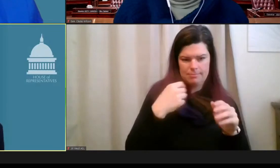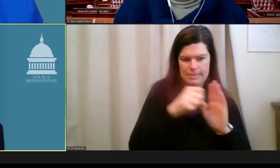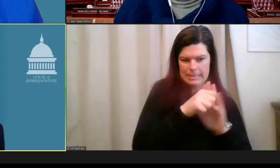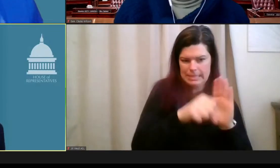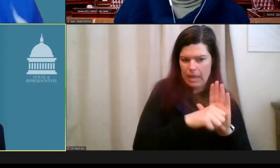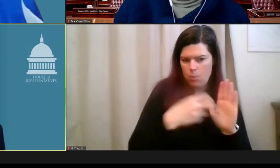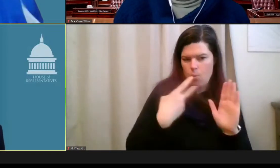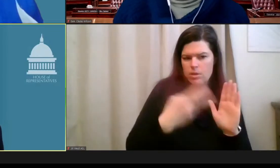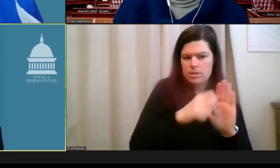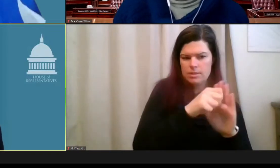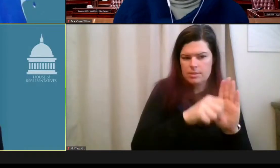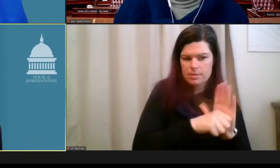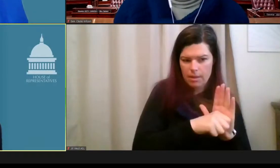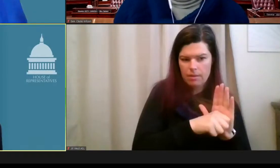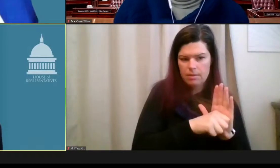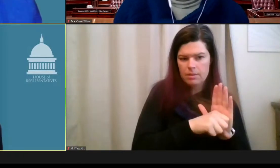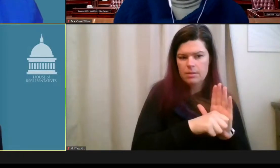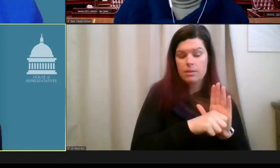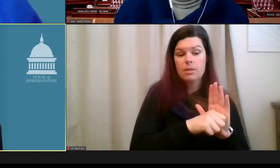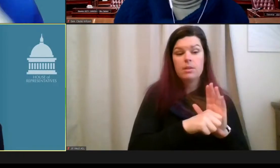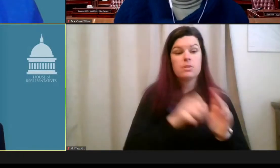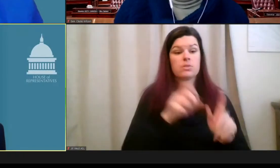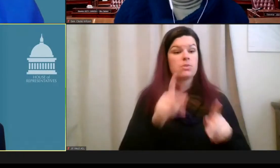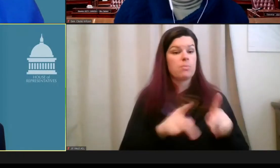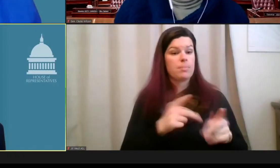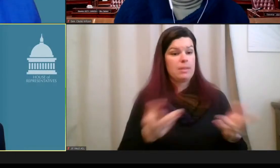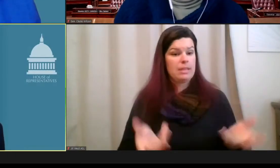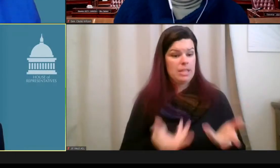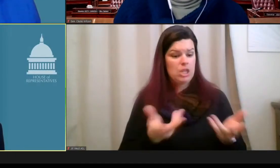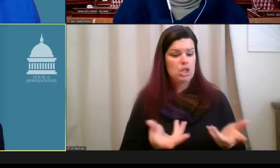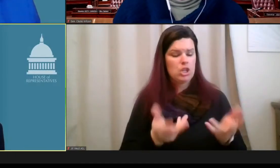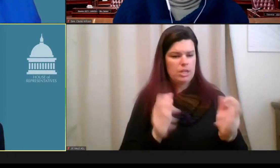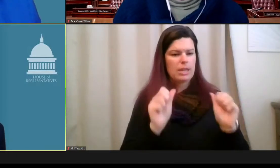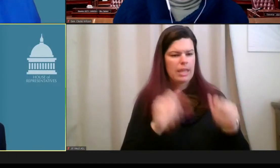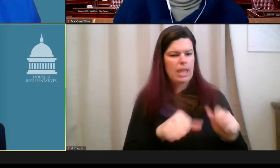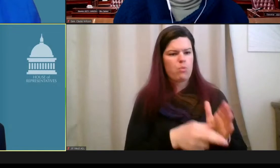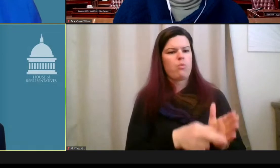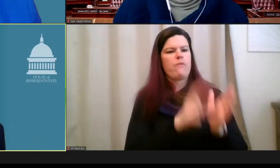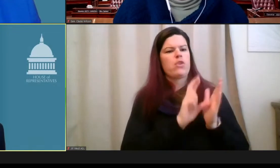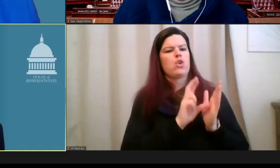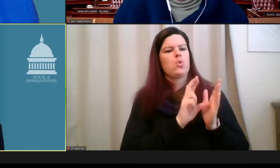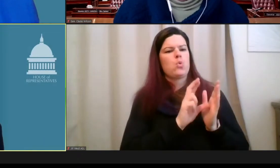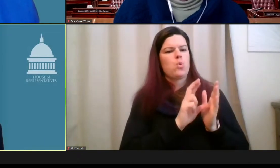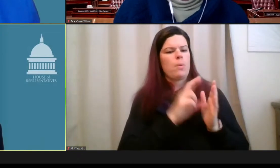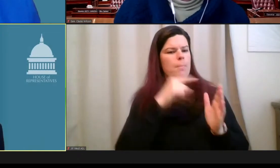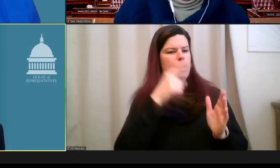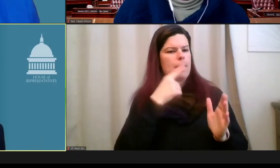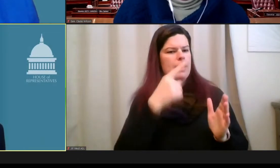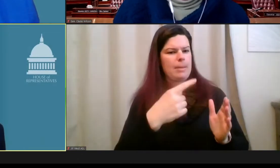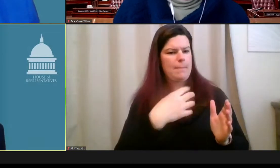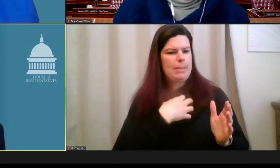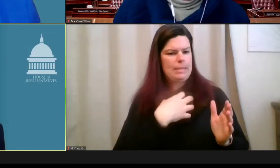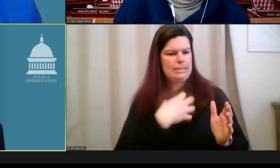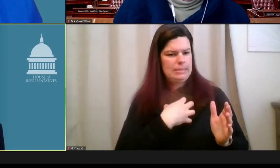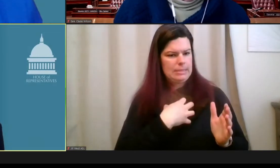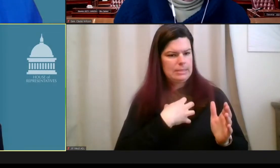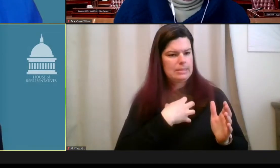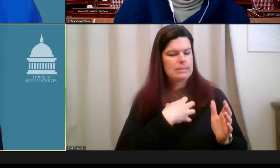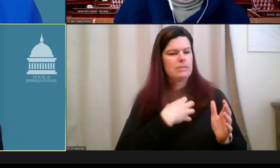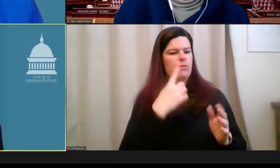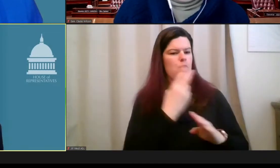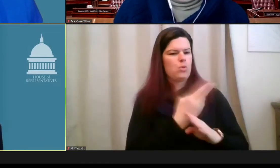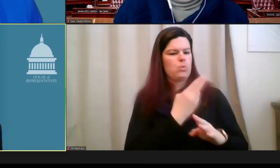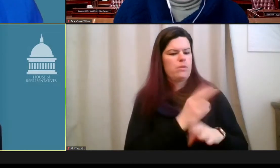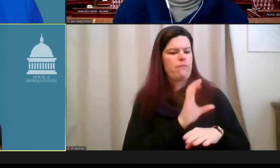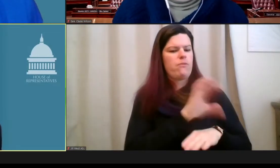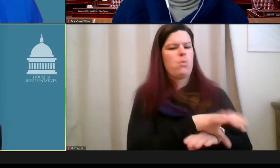can review public complaints from use of force, can help our chiefs with department protocol, and also